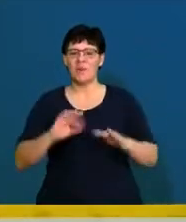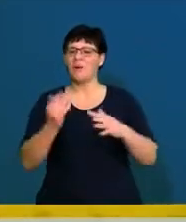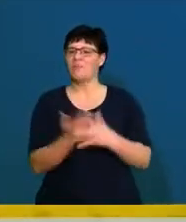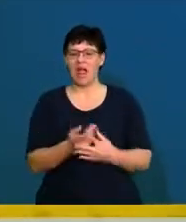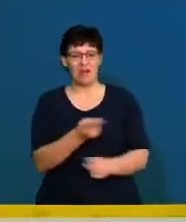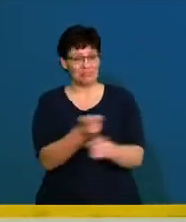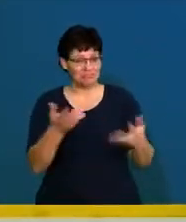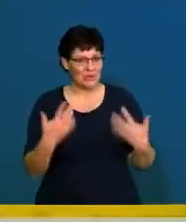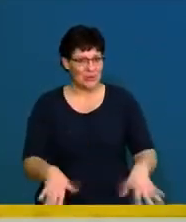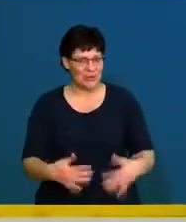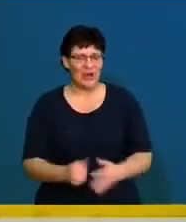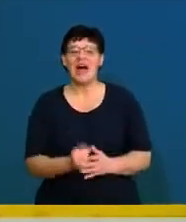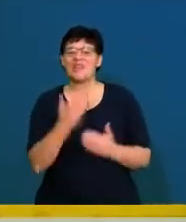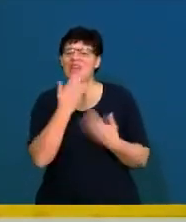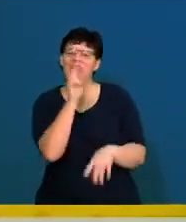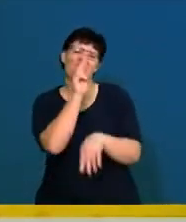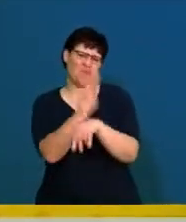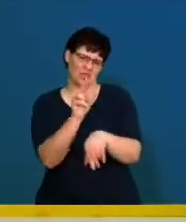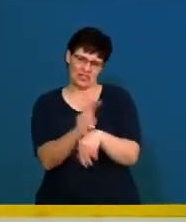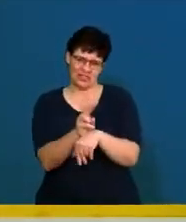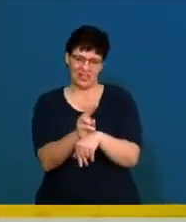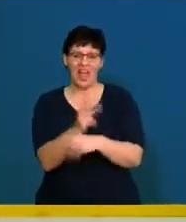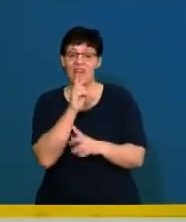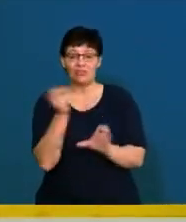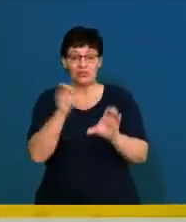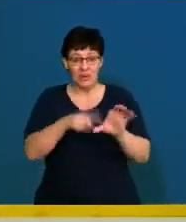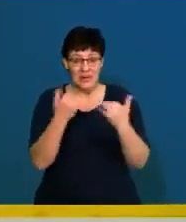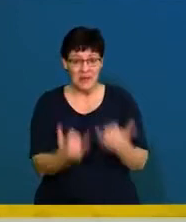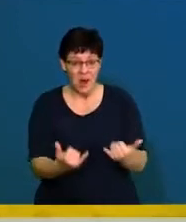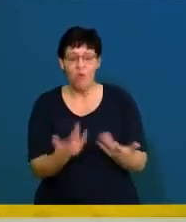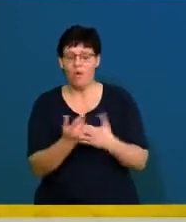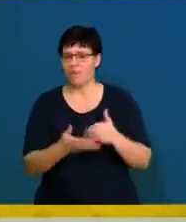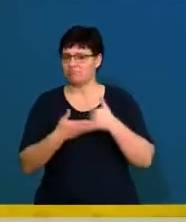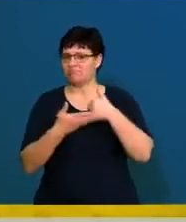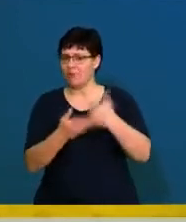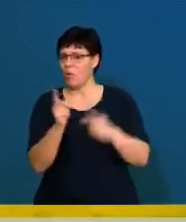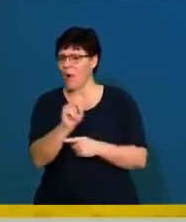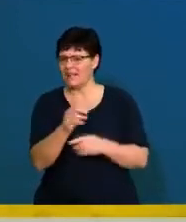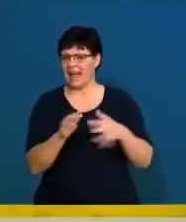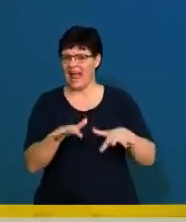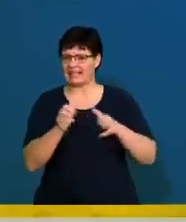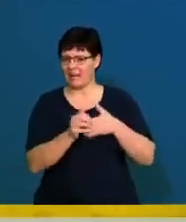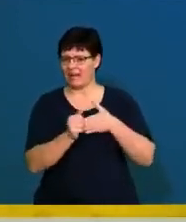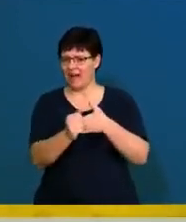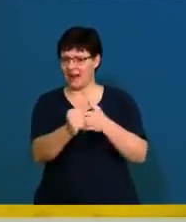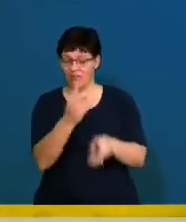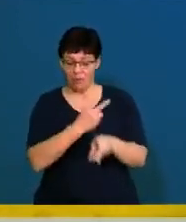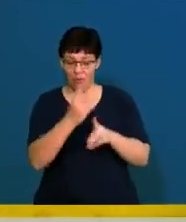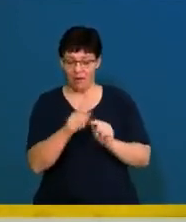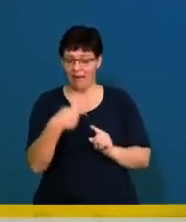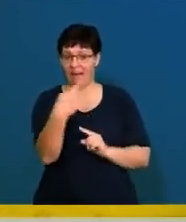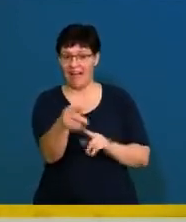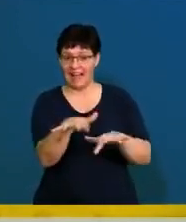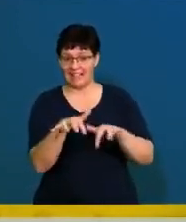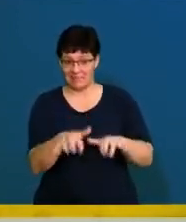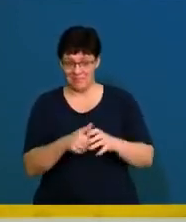Welcome back from the break, Matrix. Thank you so much for tuning in. If you've just joined us, we are assisting you with the exam guide to help you prep for